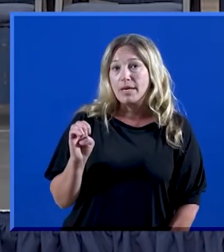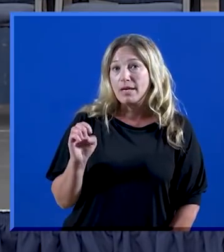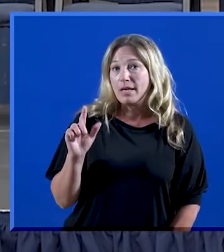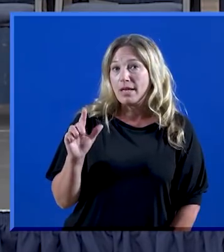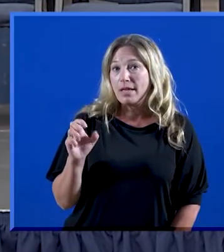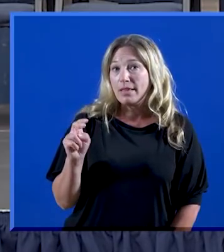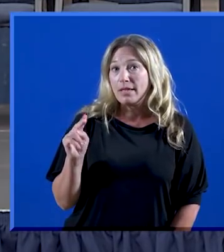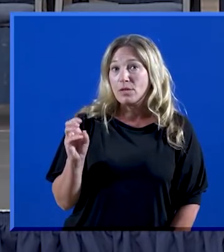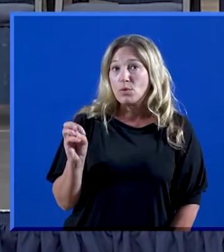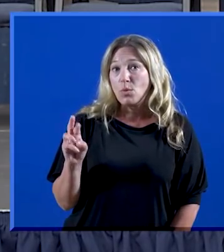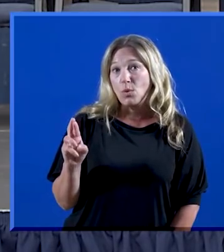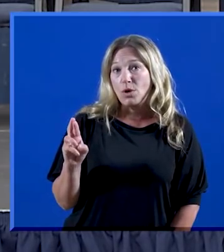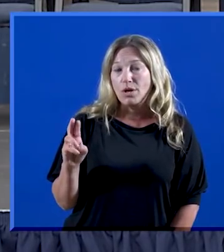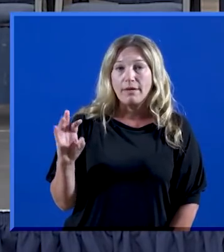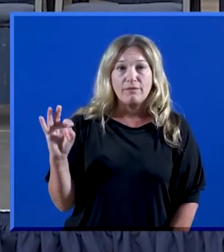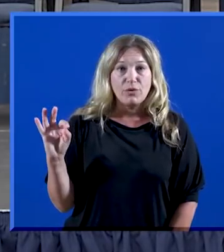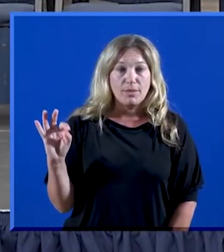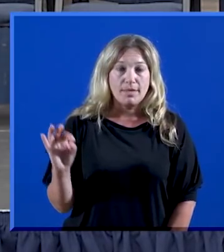Eleanor Freeman.